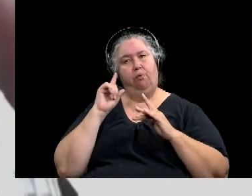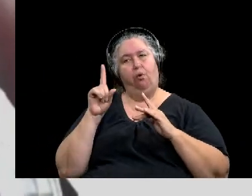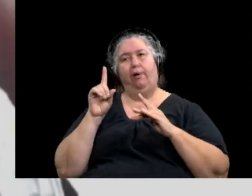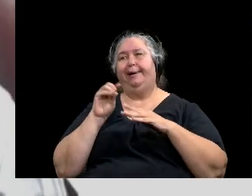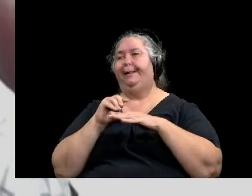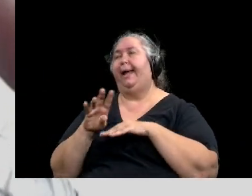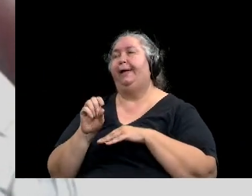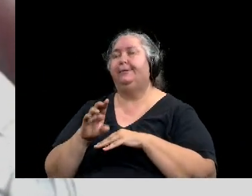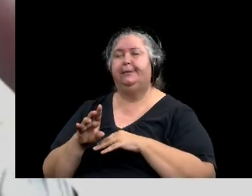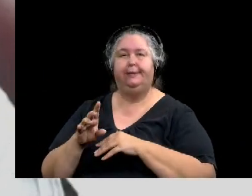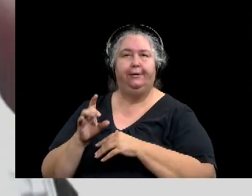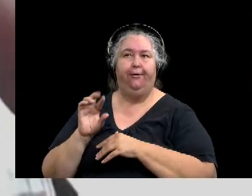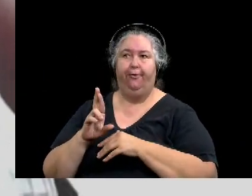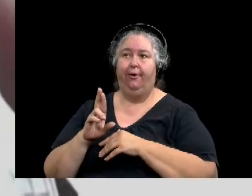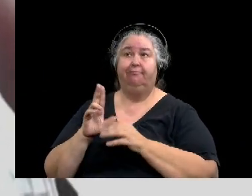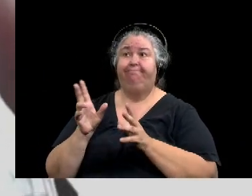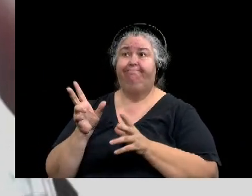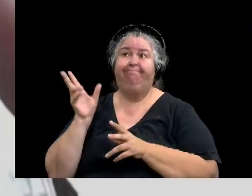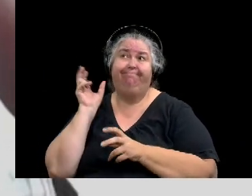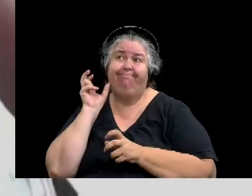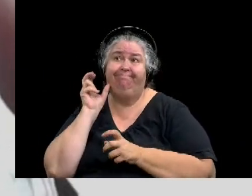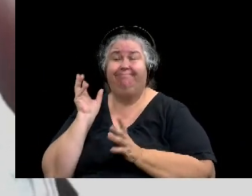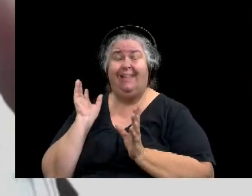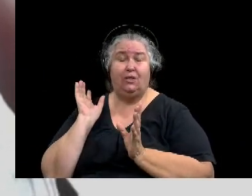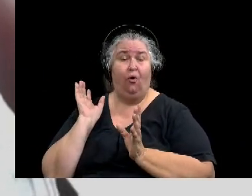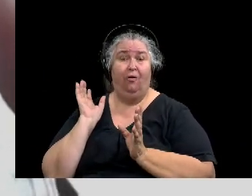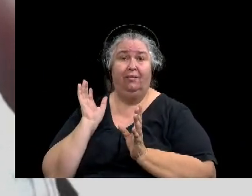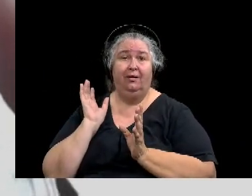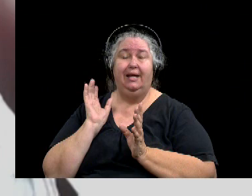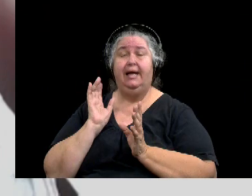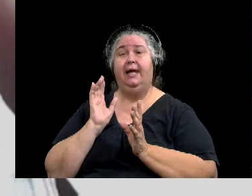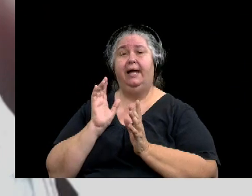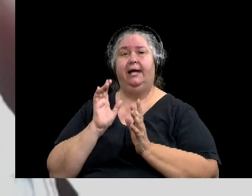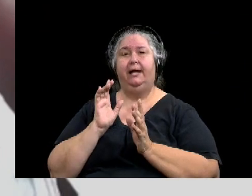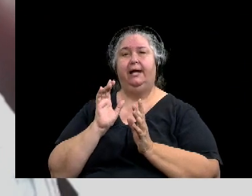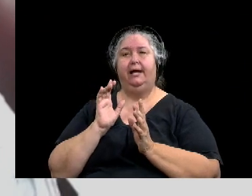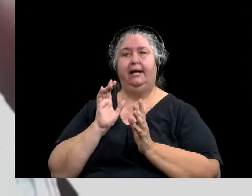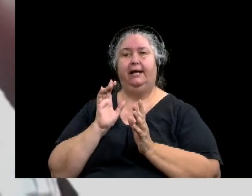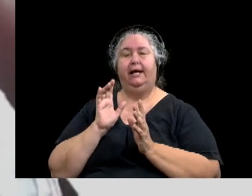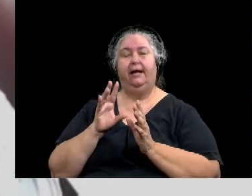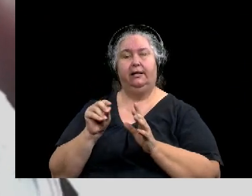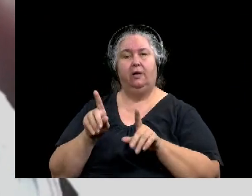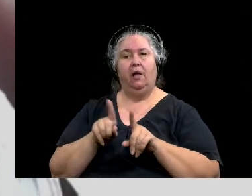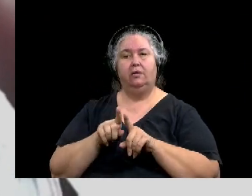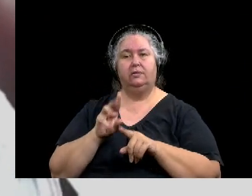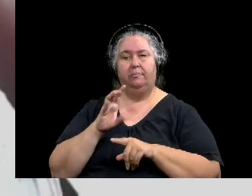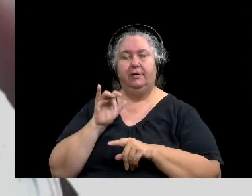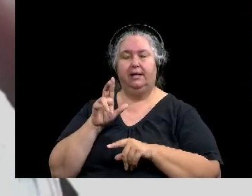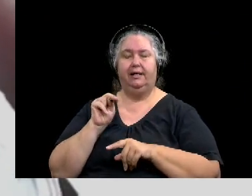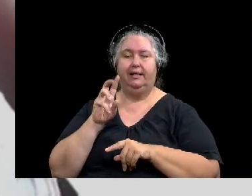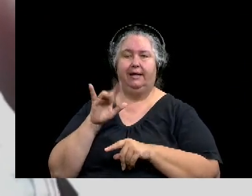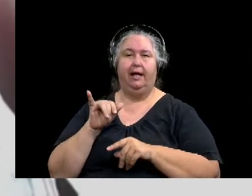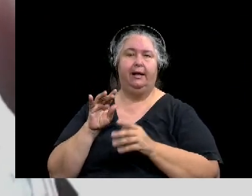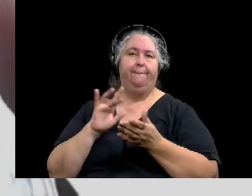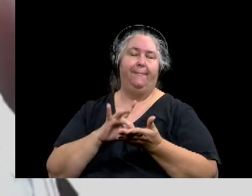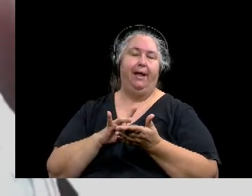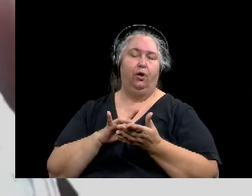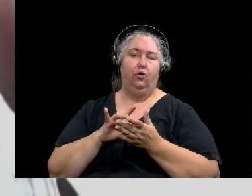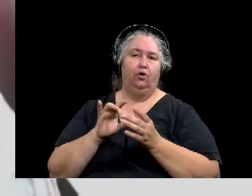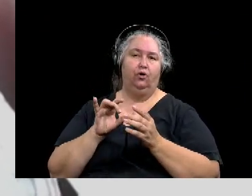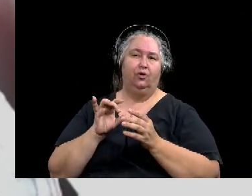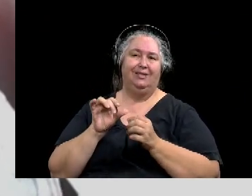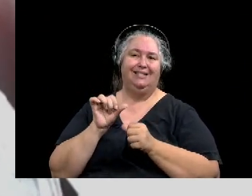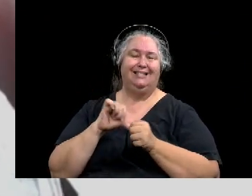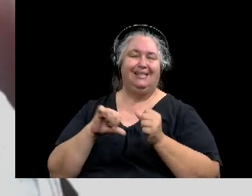counseling or just an ear to listen. And then I would call attention, our McLennan County Medical Society has